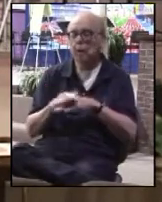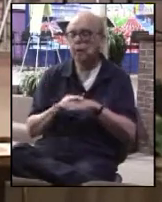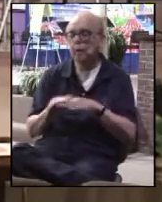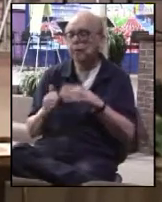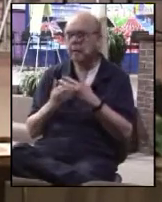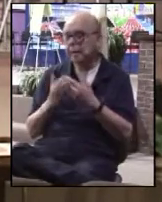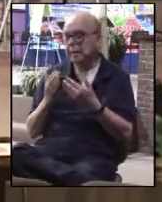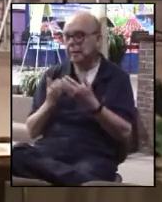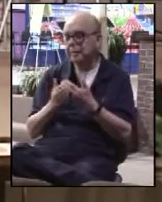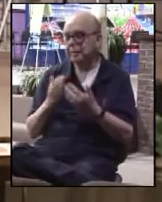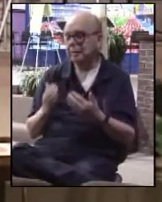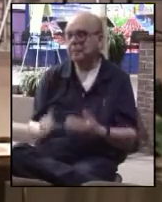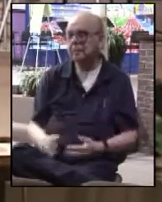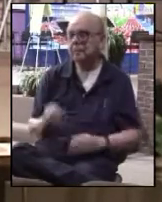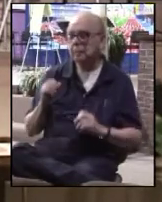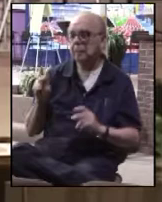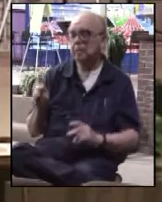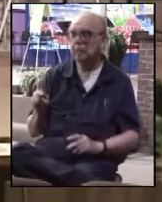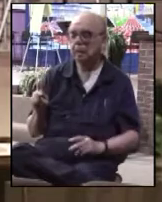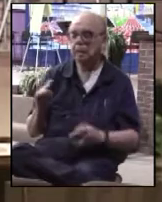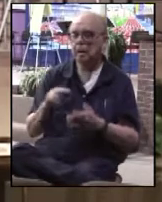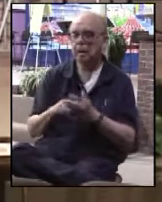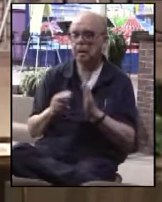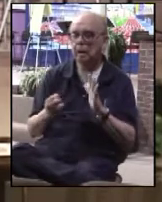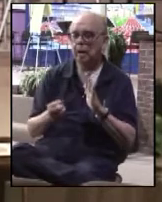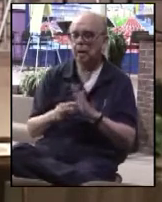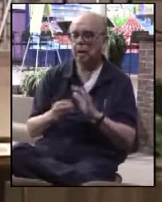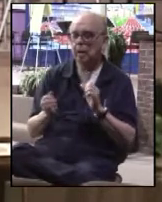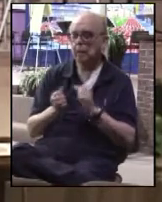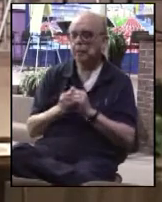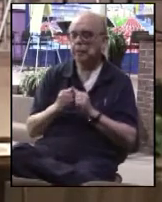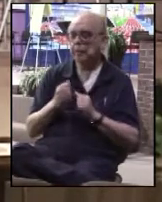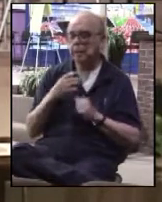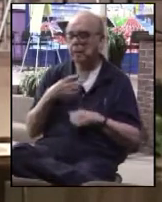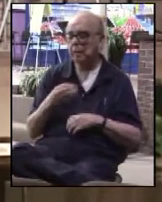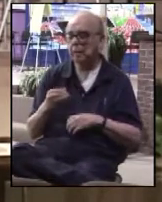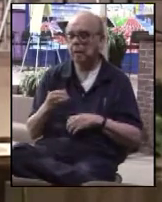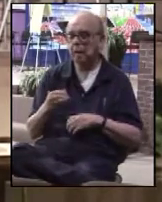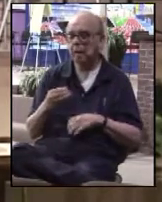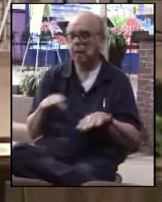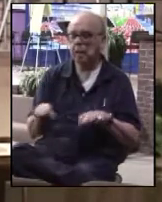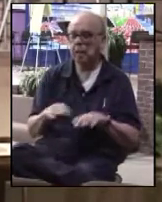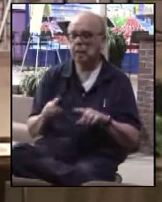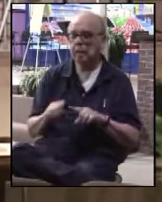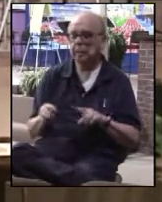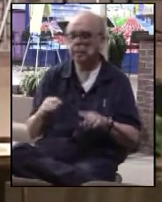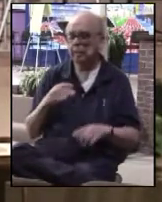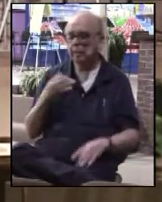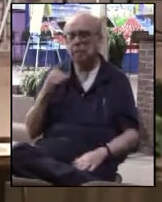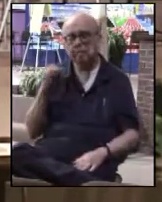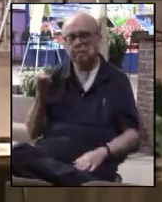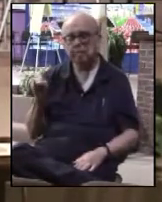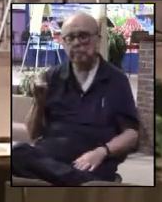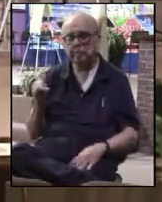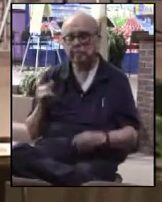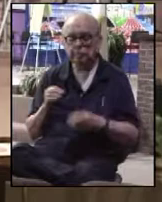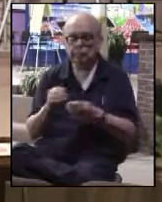okay that means with the white it's done but the yellow is running